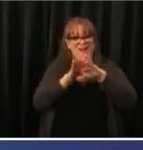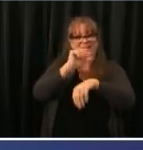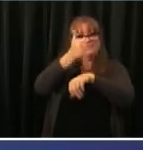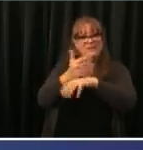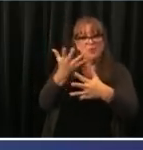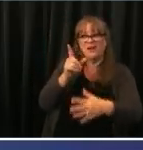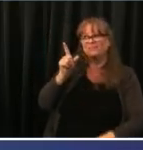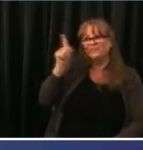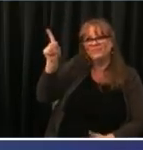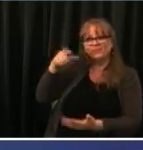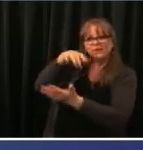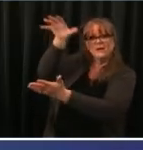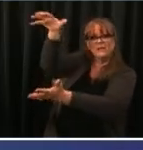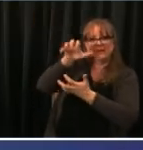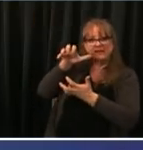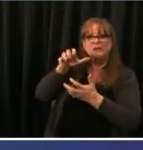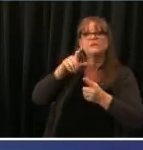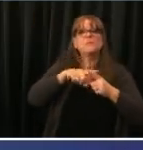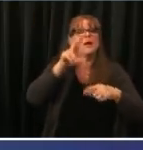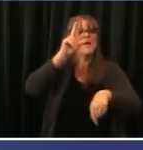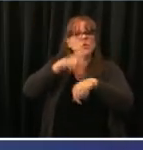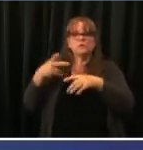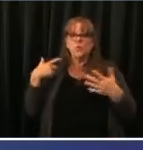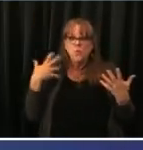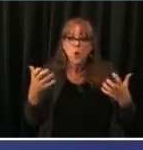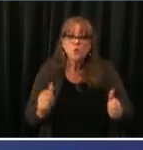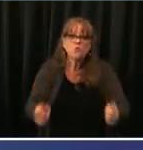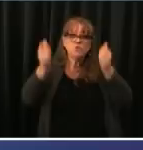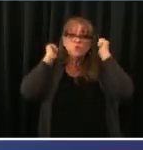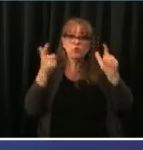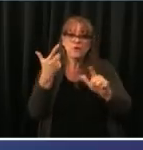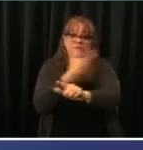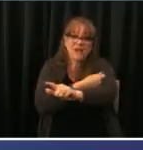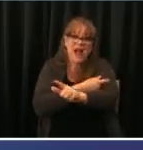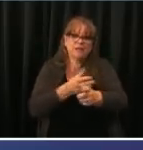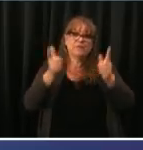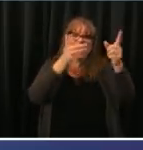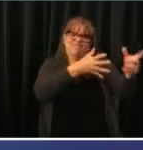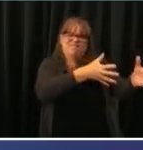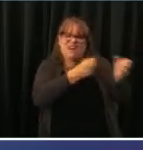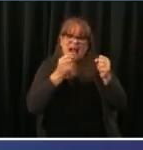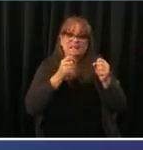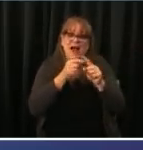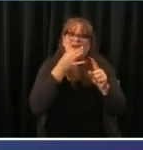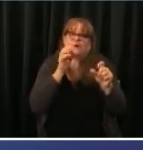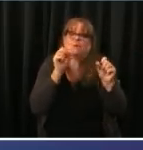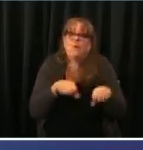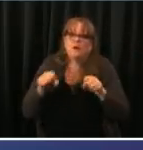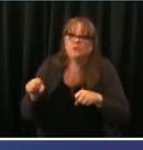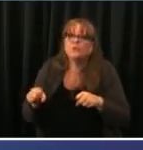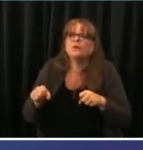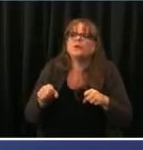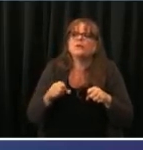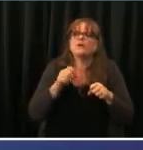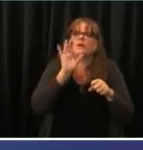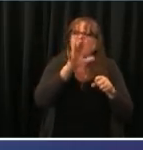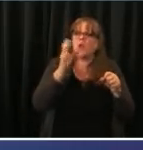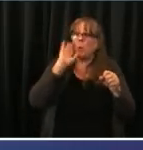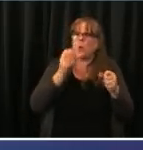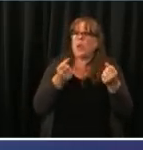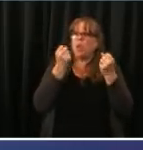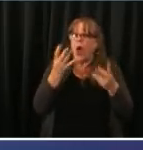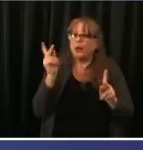this out to as many members of the general public as possible. But there are a lot of folks in the essential worker groups who have priority. What does that mean? It's